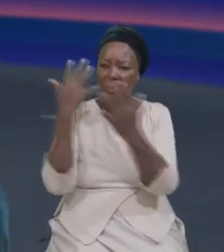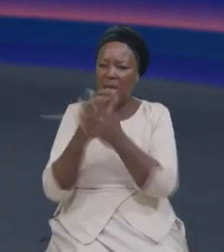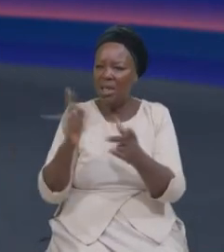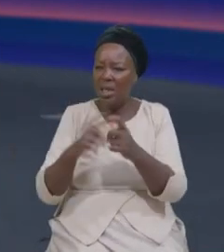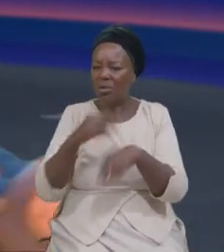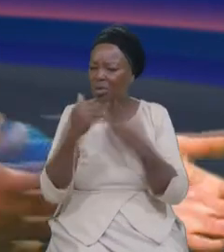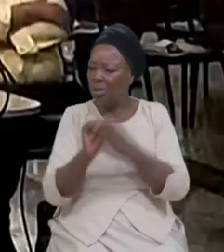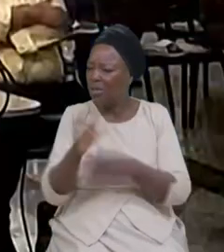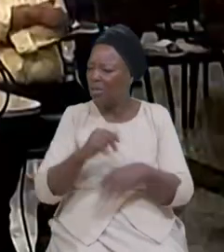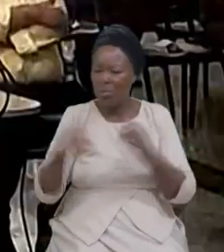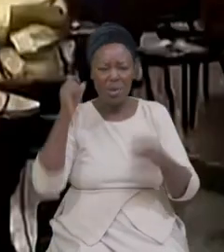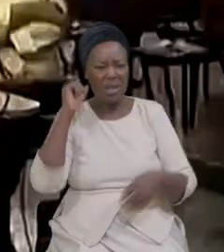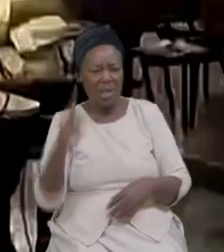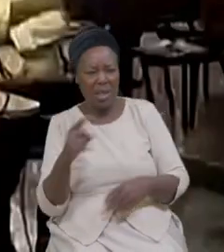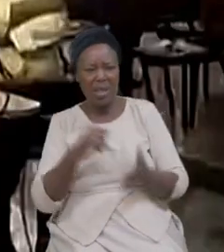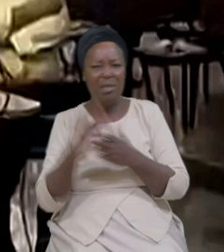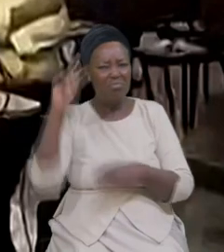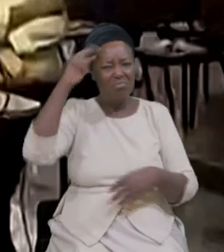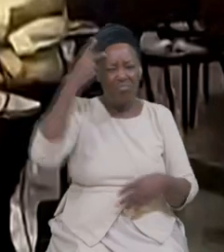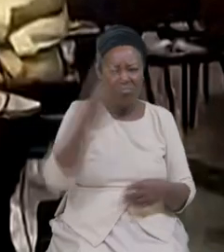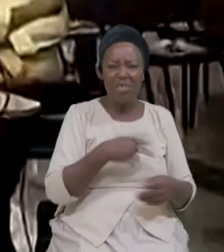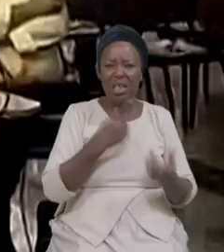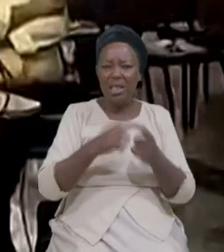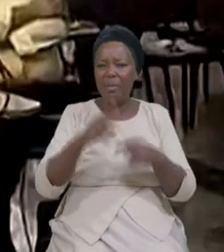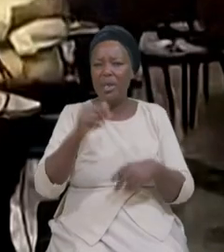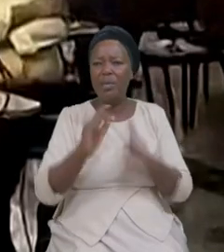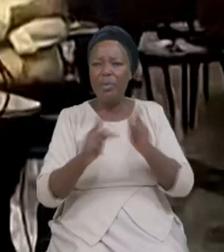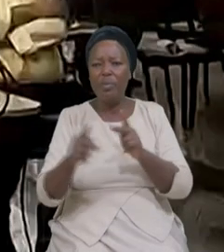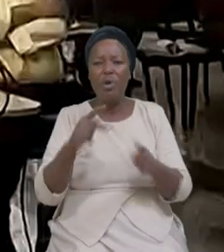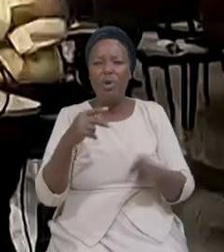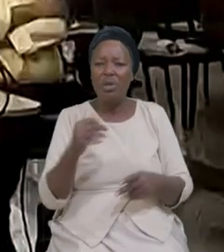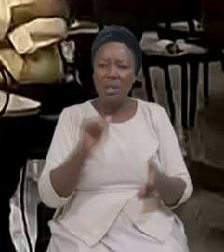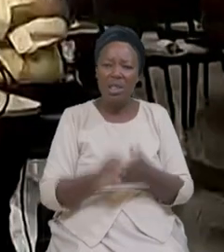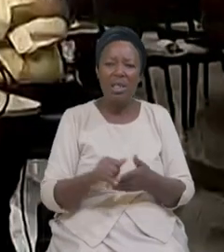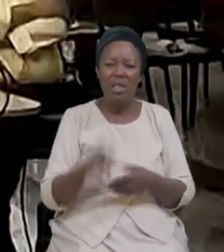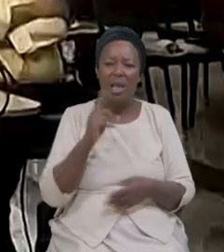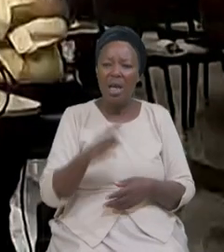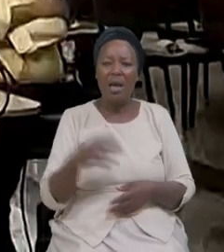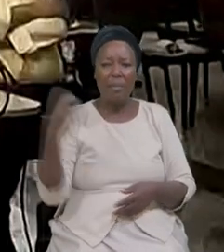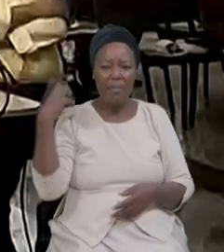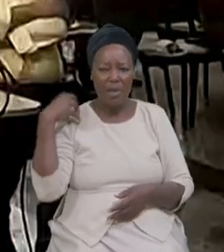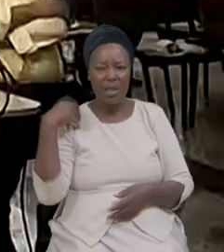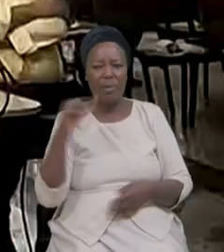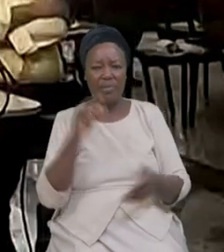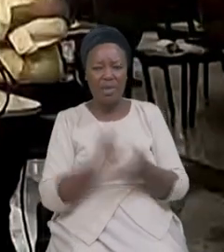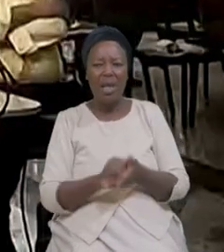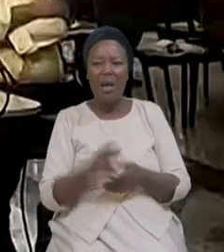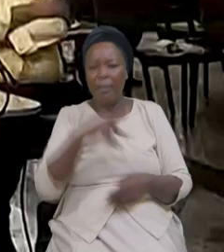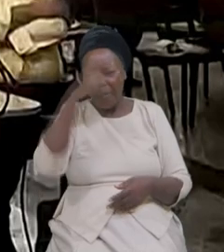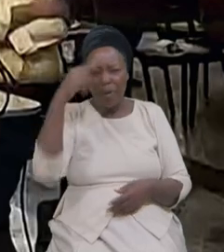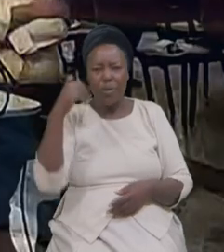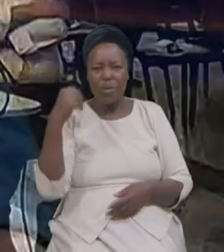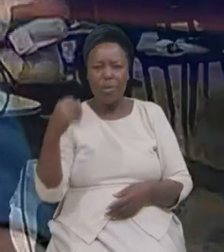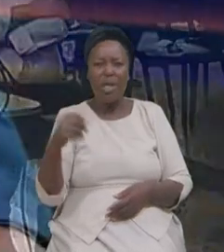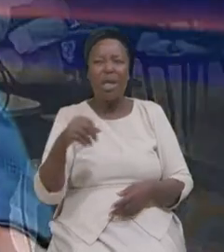misplaced, misconstrued by the people that were masters of that lady, because they had said, in the name